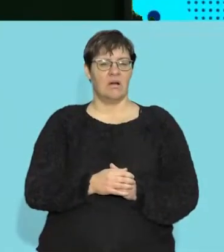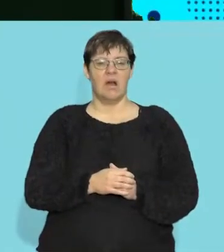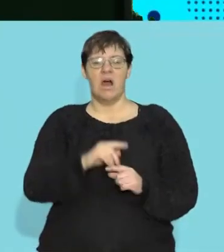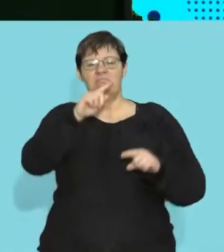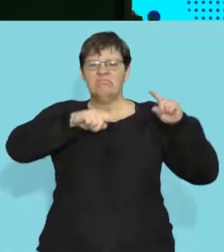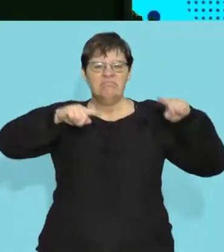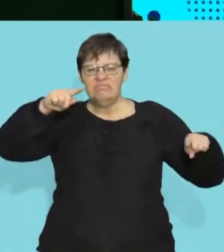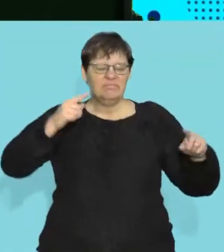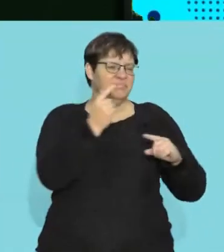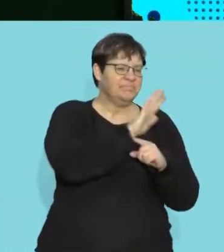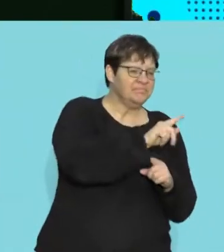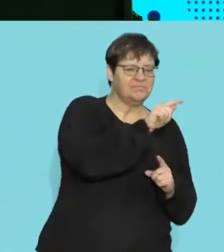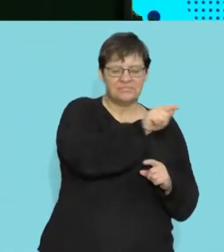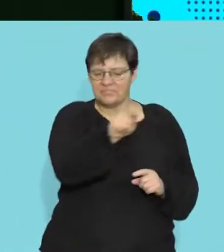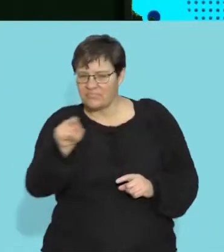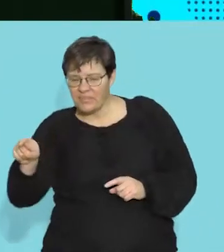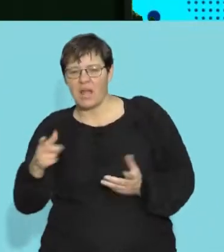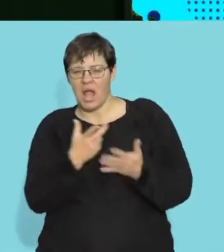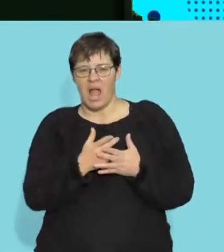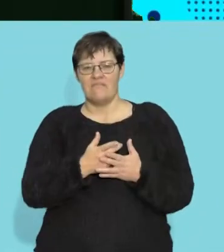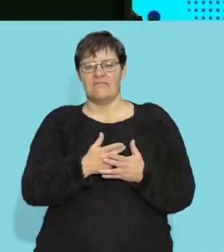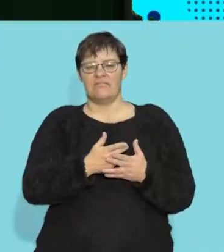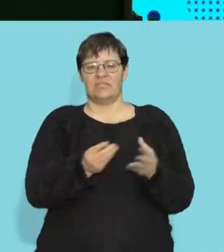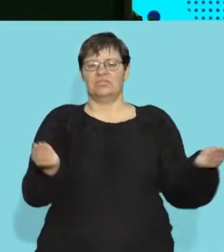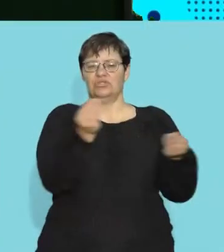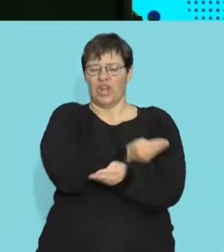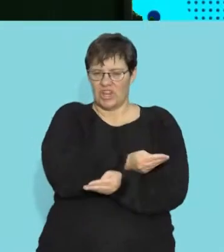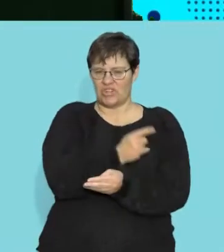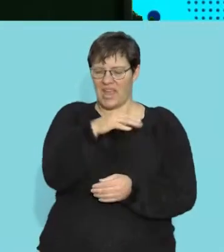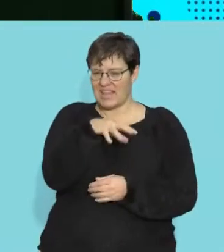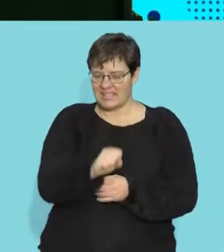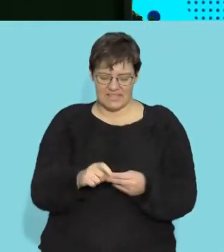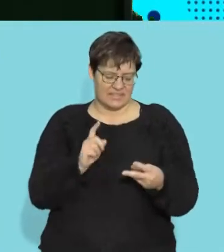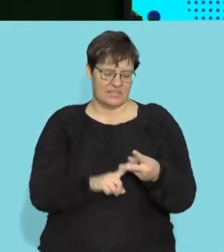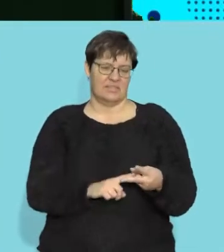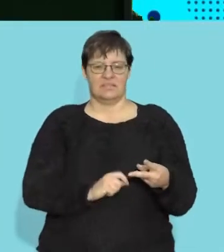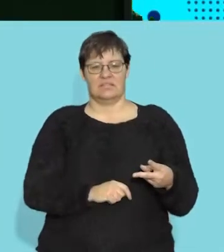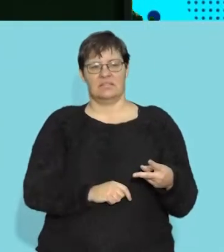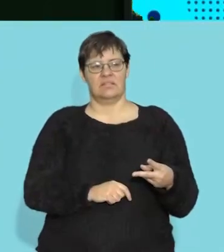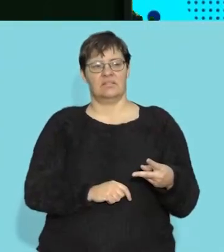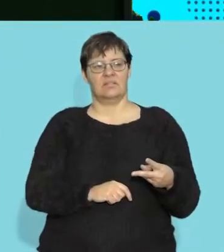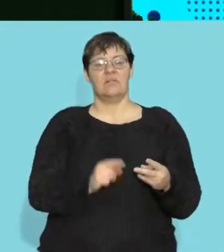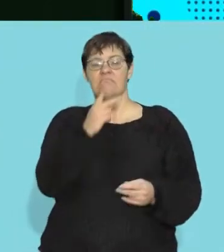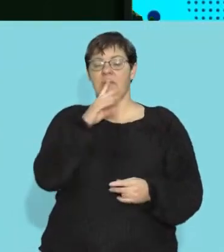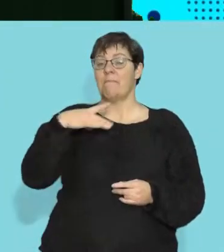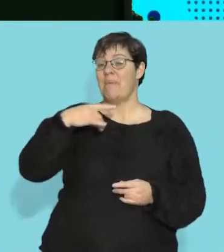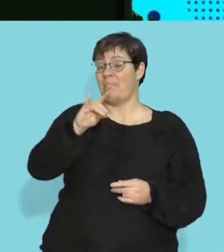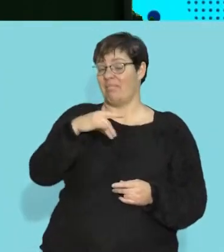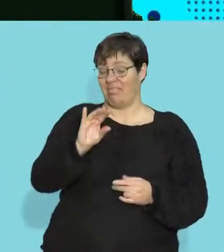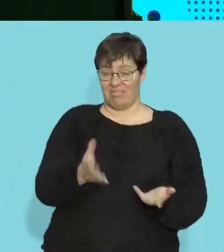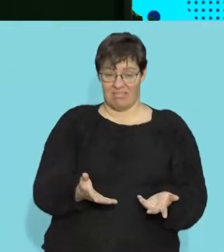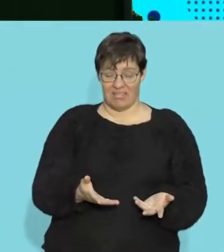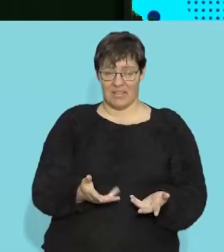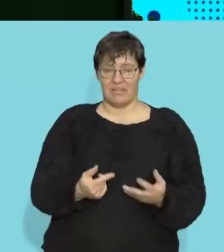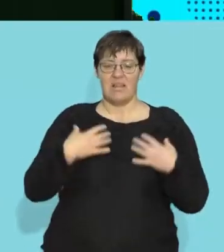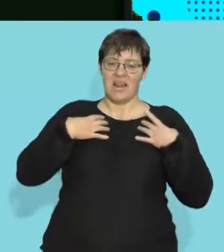and out. We looked at how the whole structure of, right, the mammal. So we've got this lungs, we've got